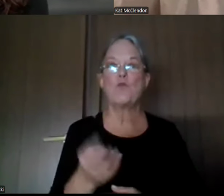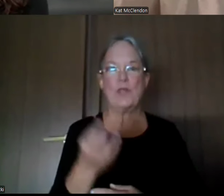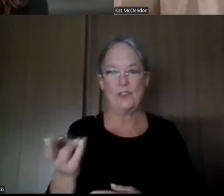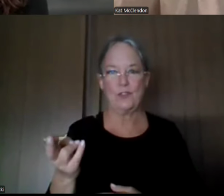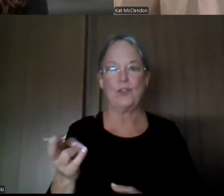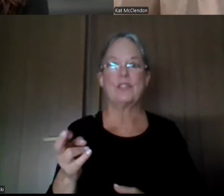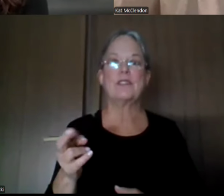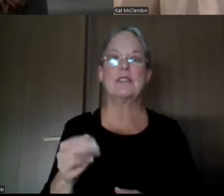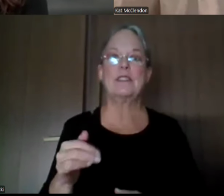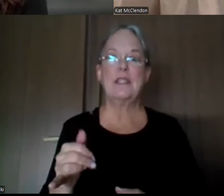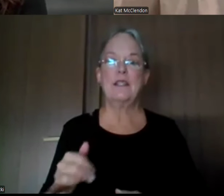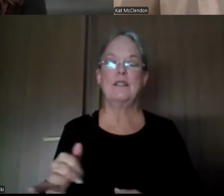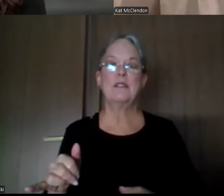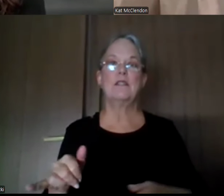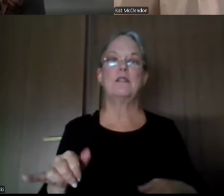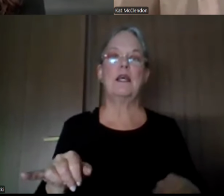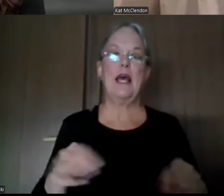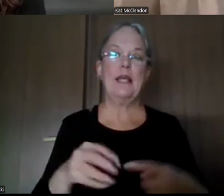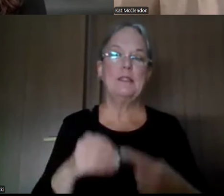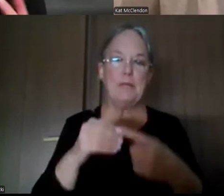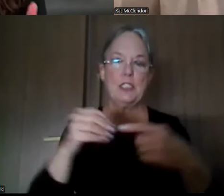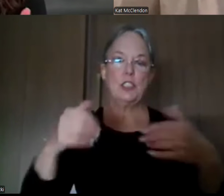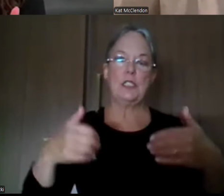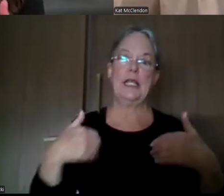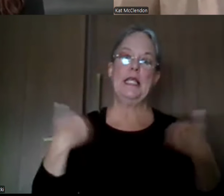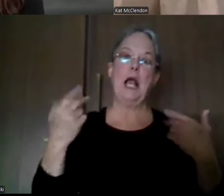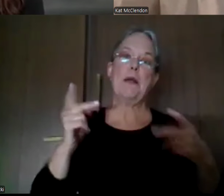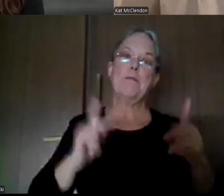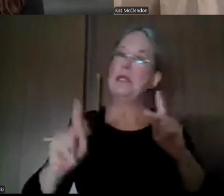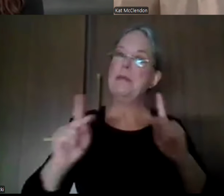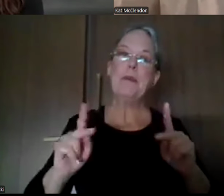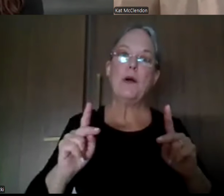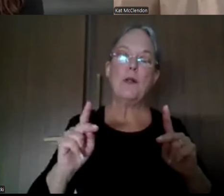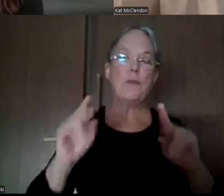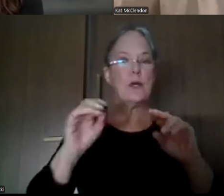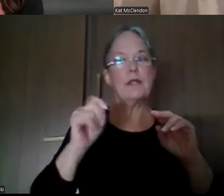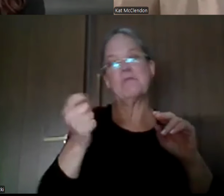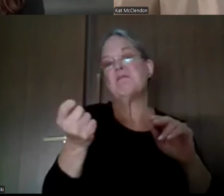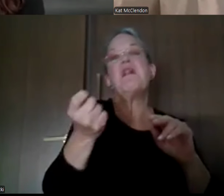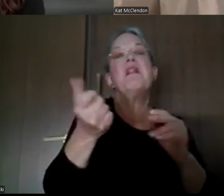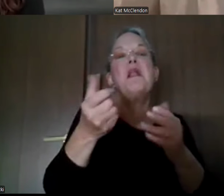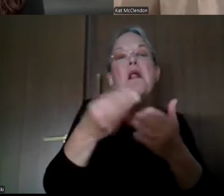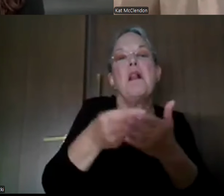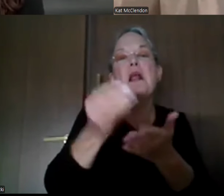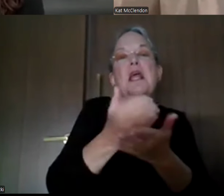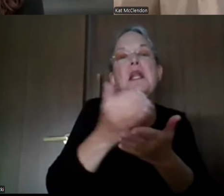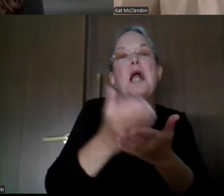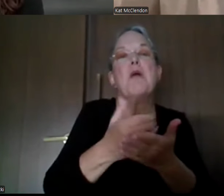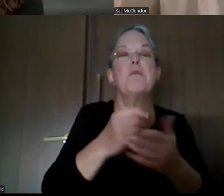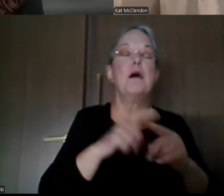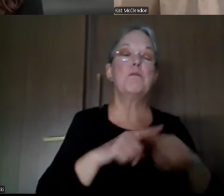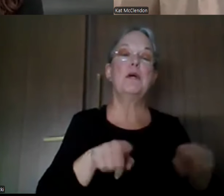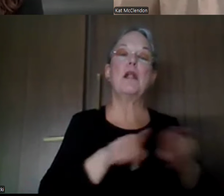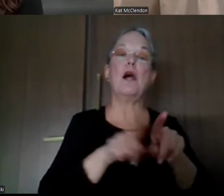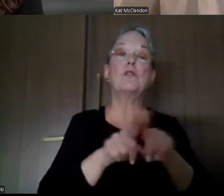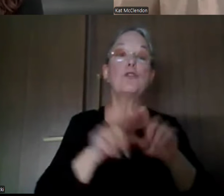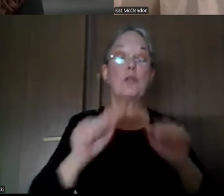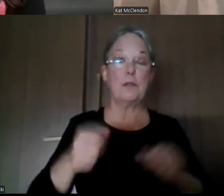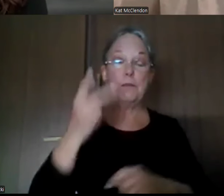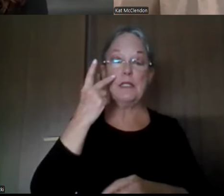well, especially in young people who don't have like an income per se. But I Yeah. also think it can be seen